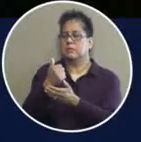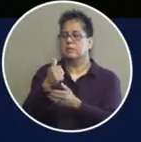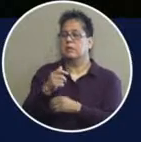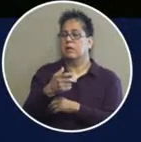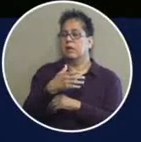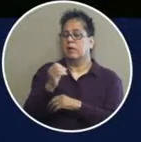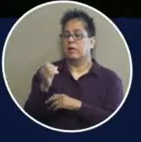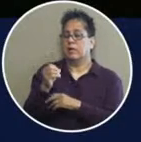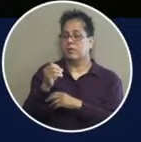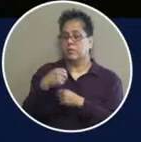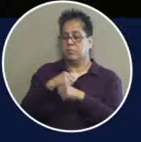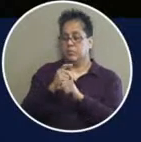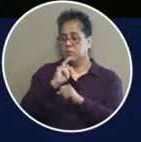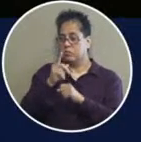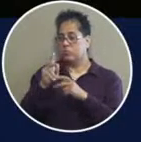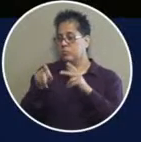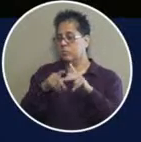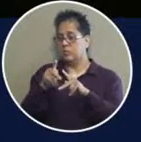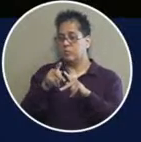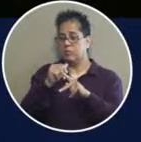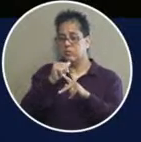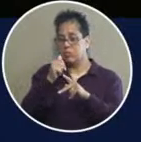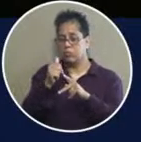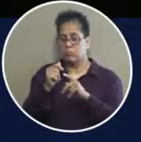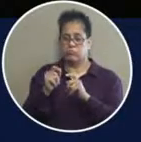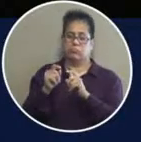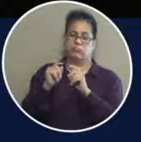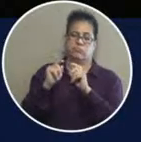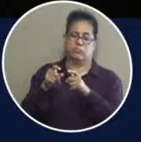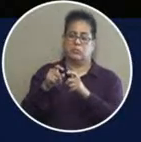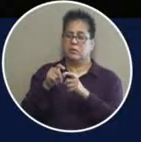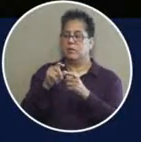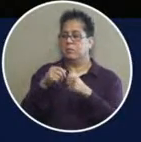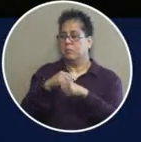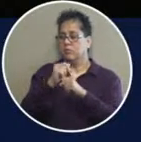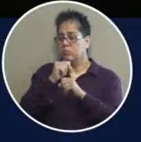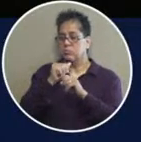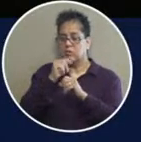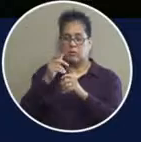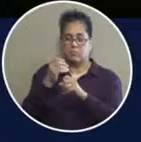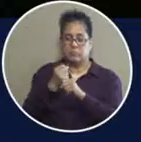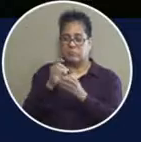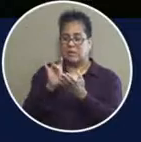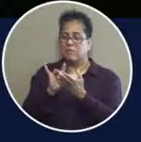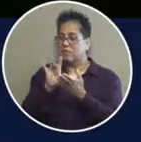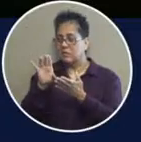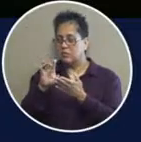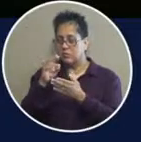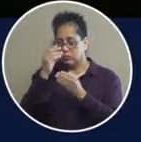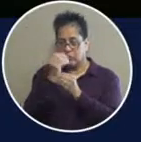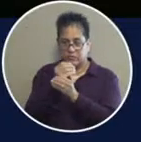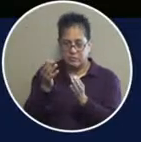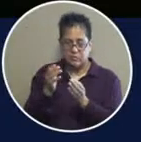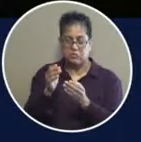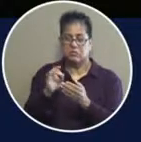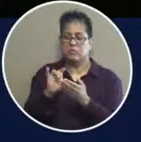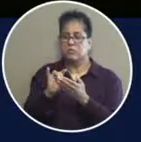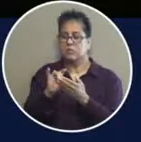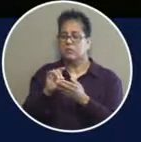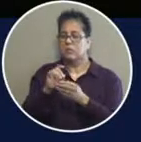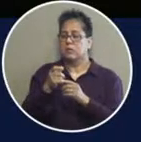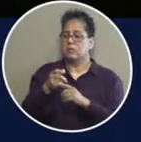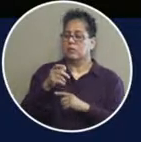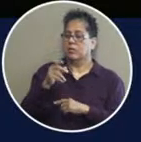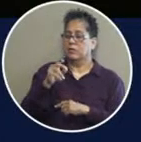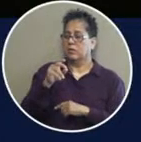We want to make sure that people are not going to receive eviction notices. We want to make sure that people have